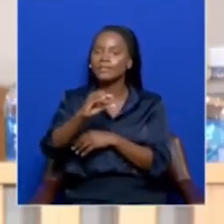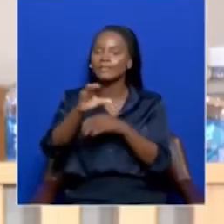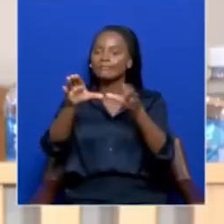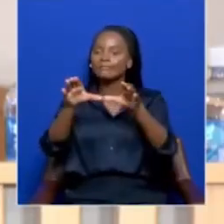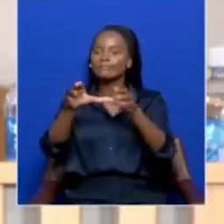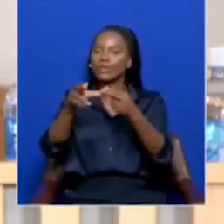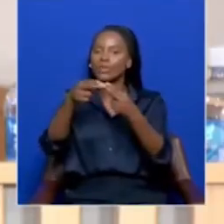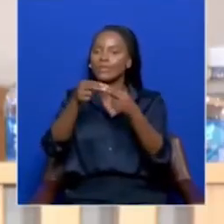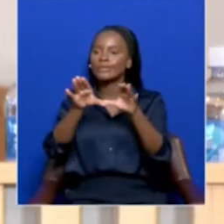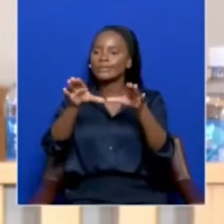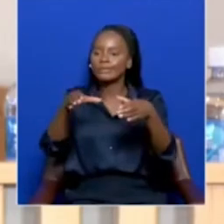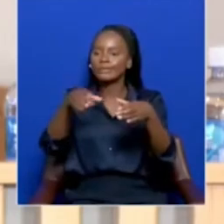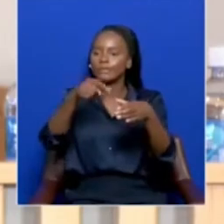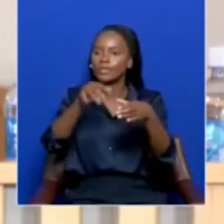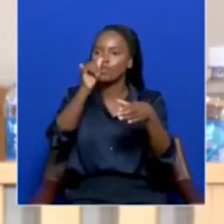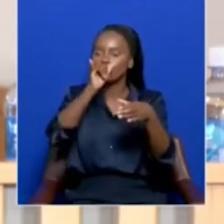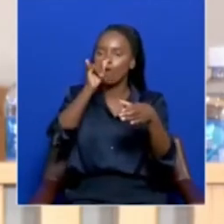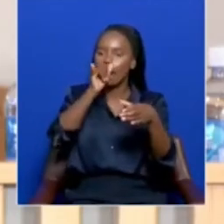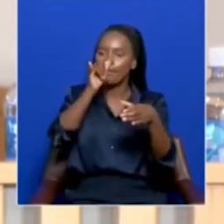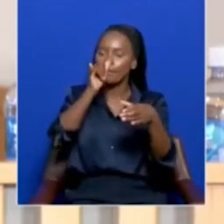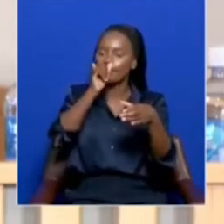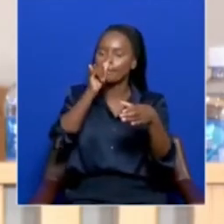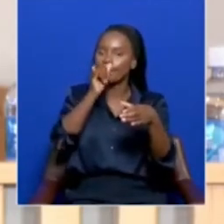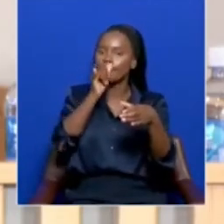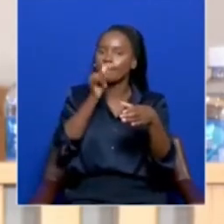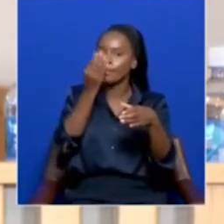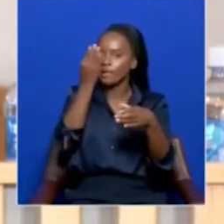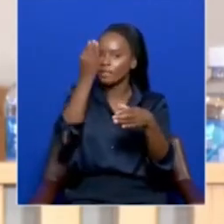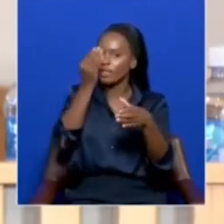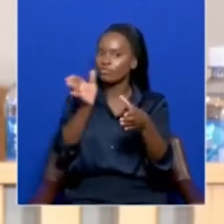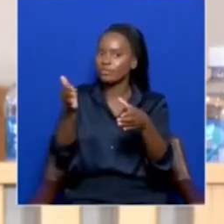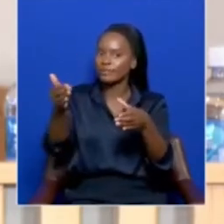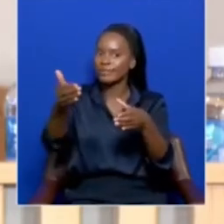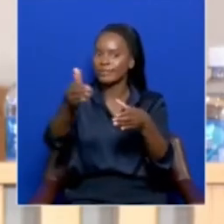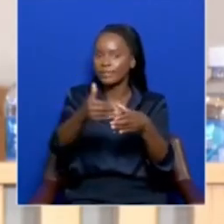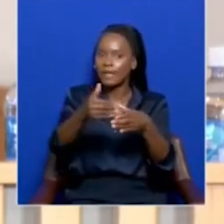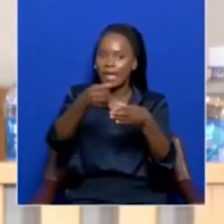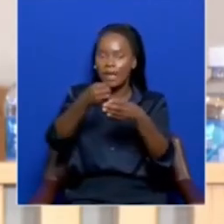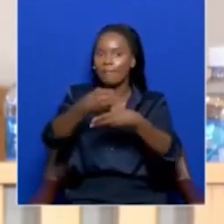crime. Thank you. It's a yes. Thank you.